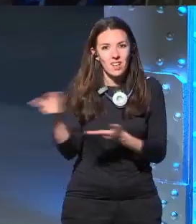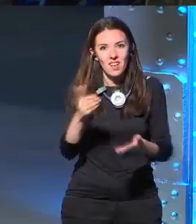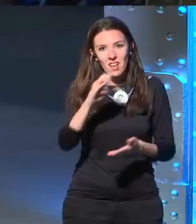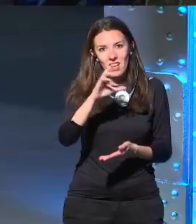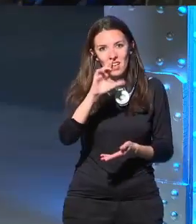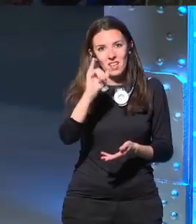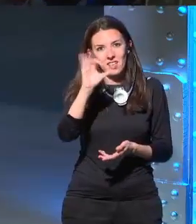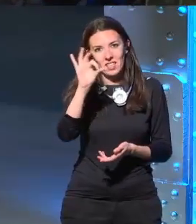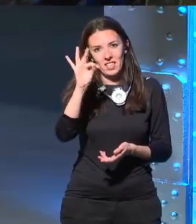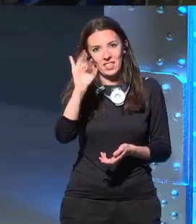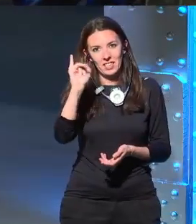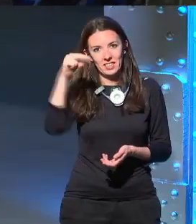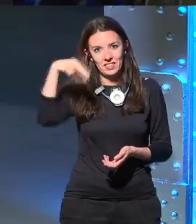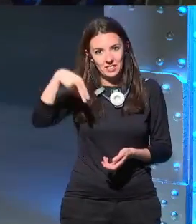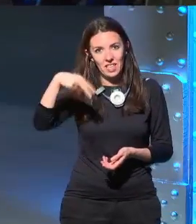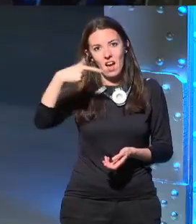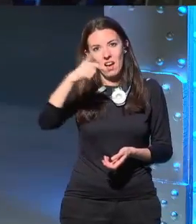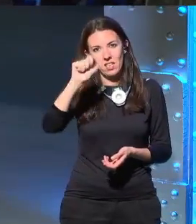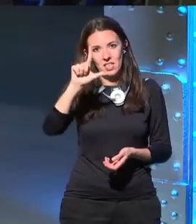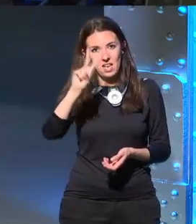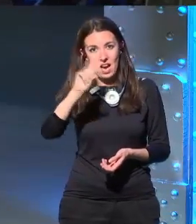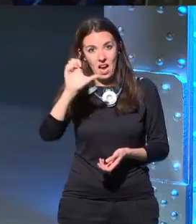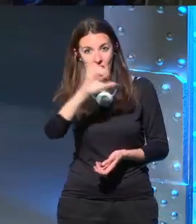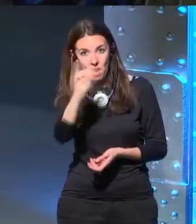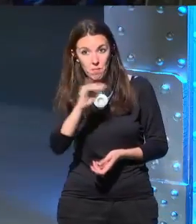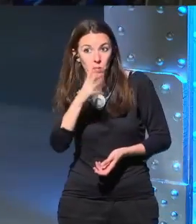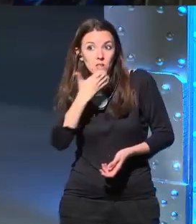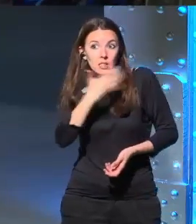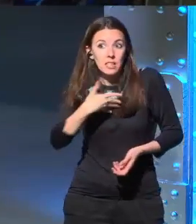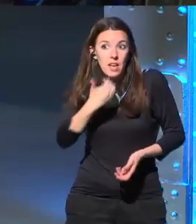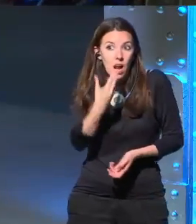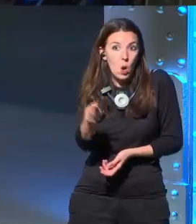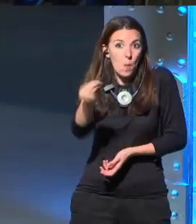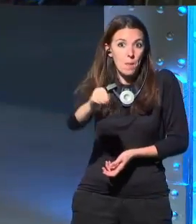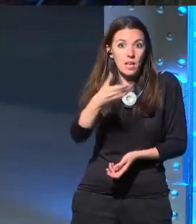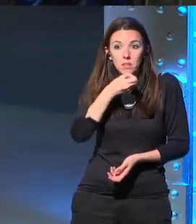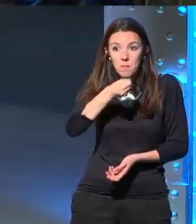microphone, Christian, or I'll give you mine, or is there a handheld here?